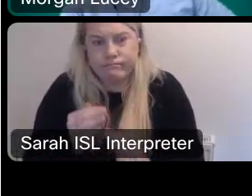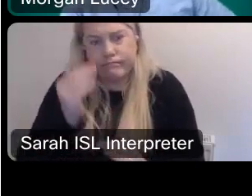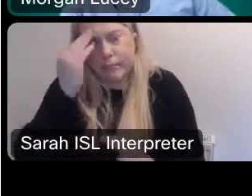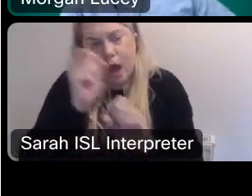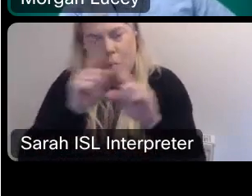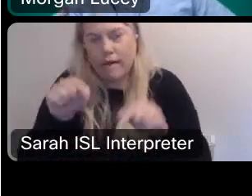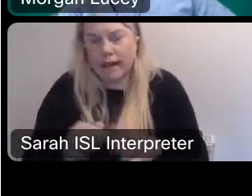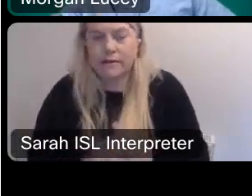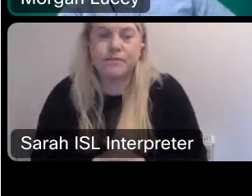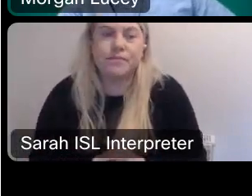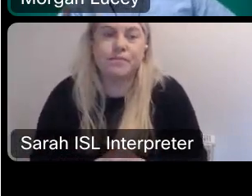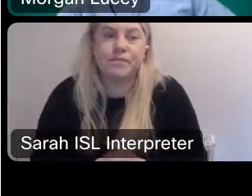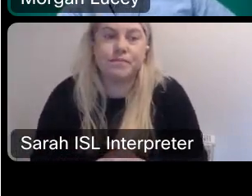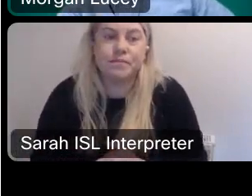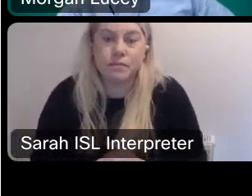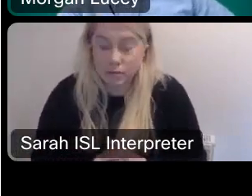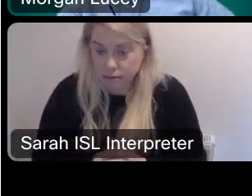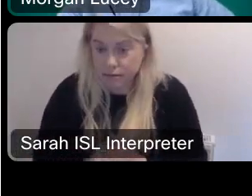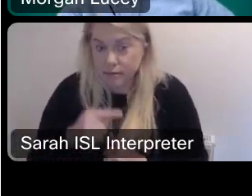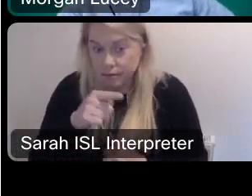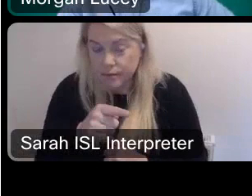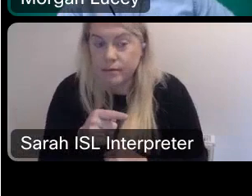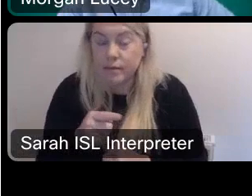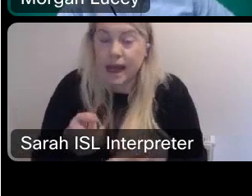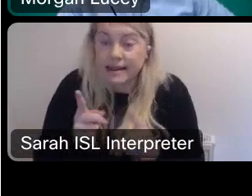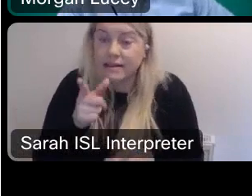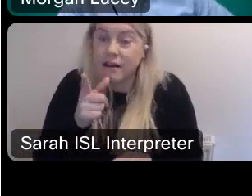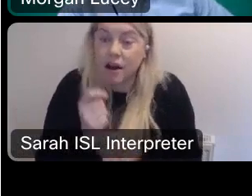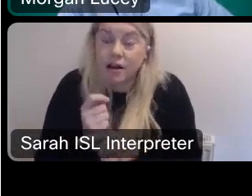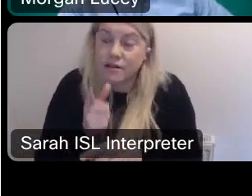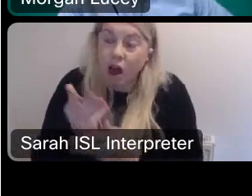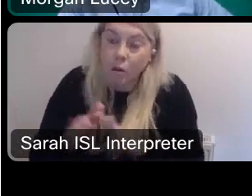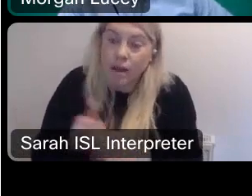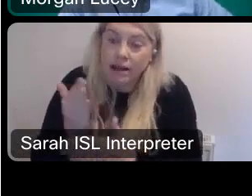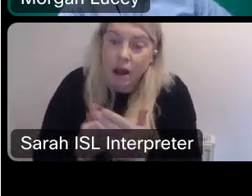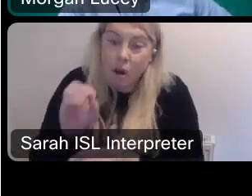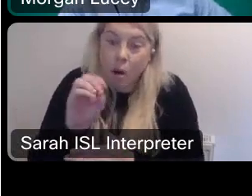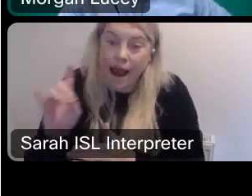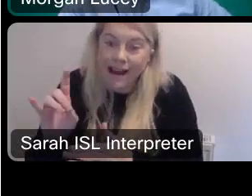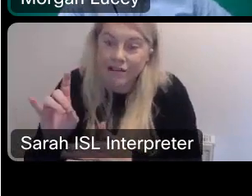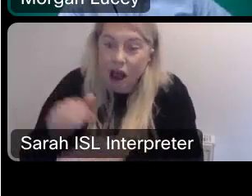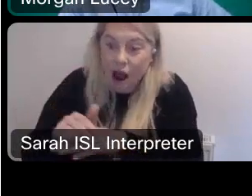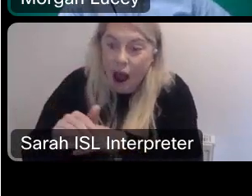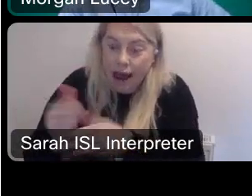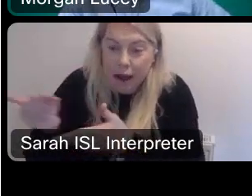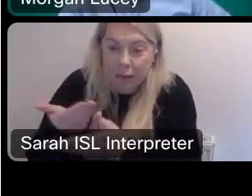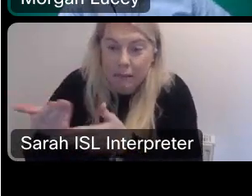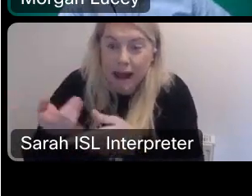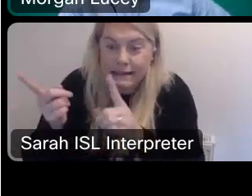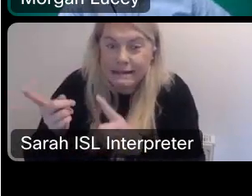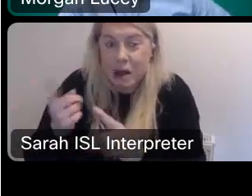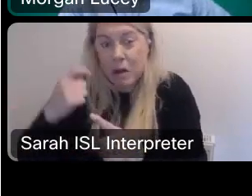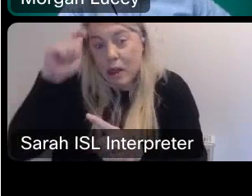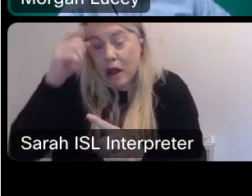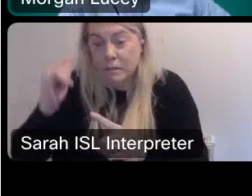In relation, I'm just going to mention this, I was talking to some occupational health colleagues, they're a sister service of ours. I thought it would be useful just to name this